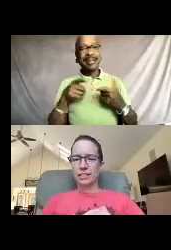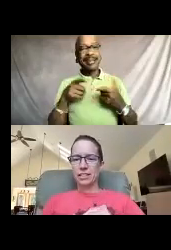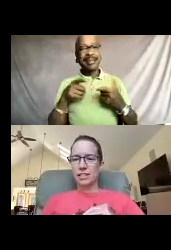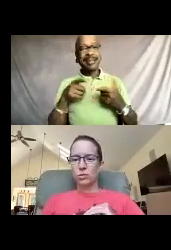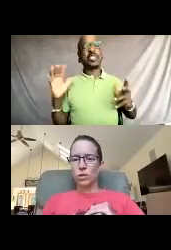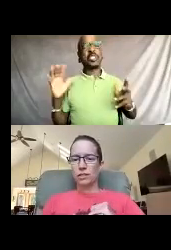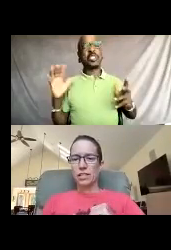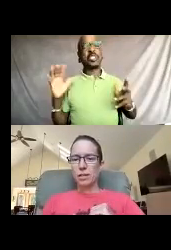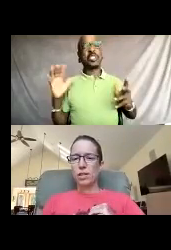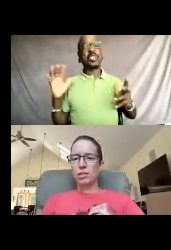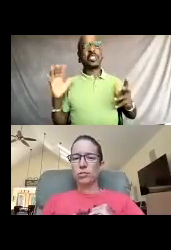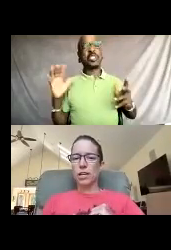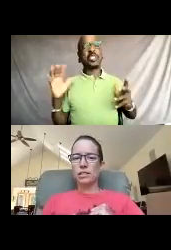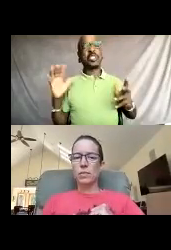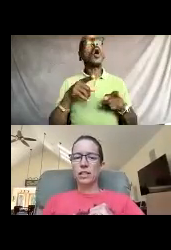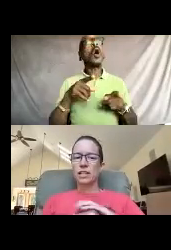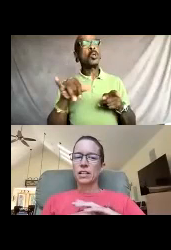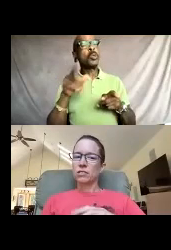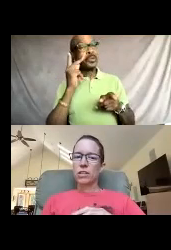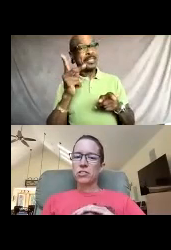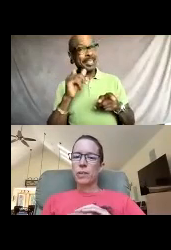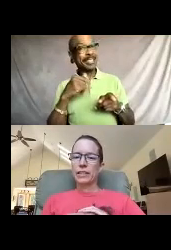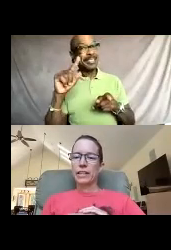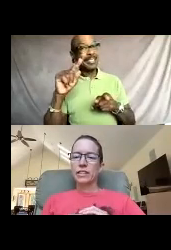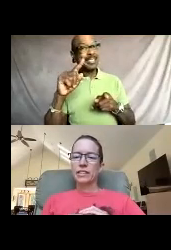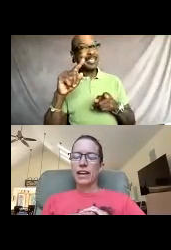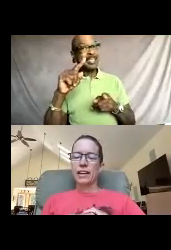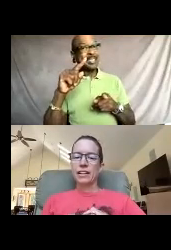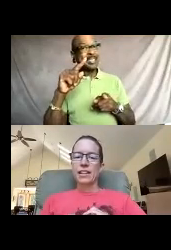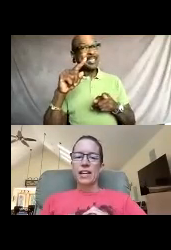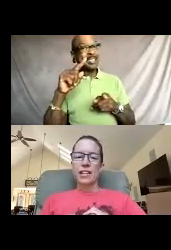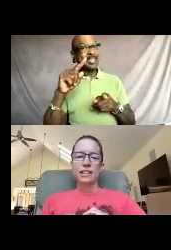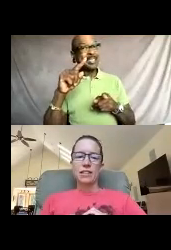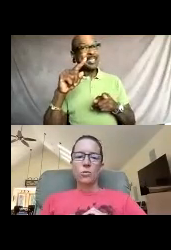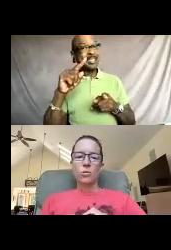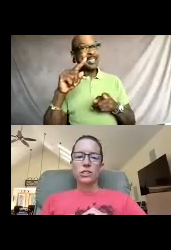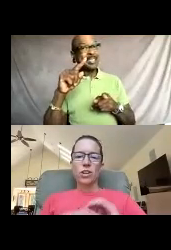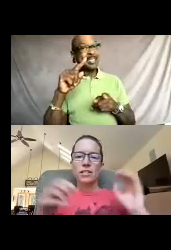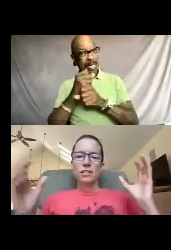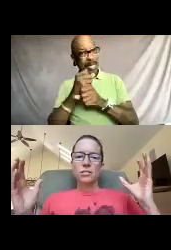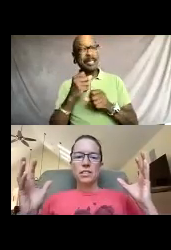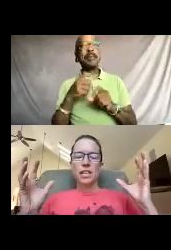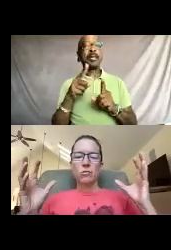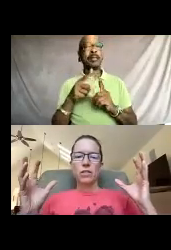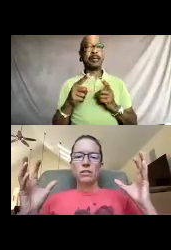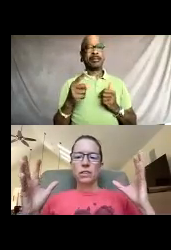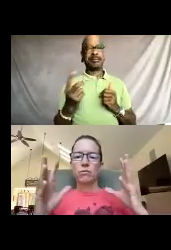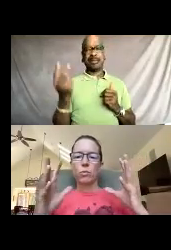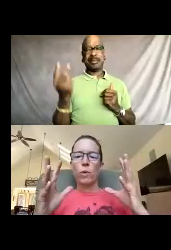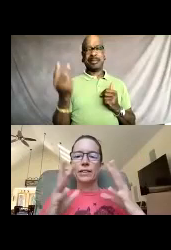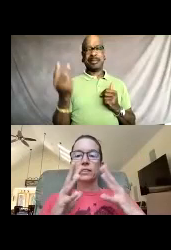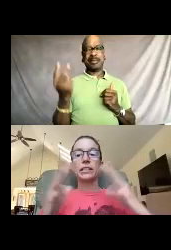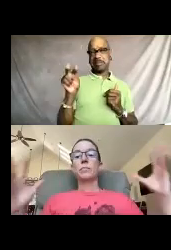click and see this one table that we've created. But in retrospect, I look at that and I think what it tries to do is take what is